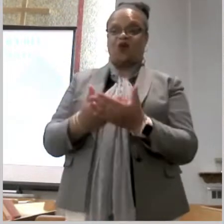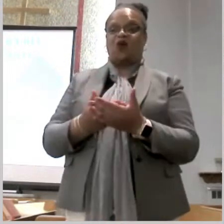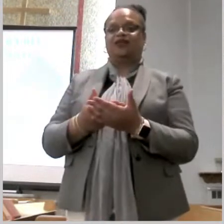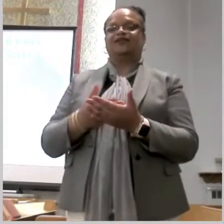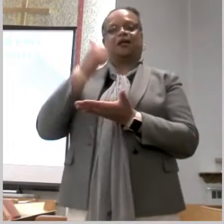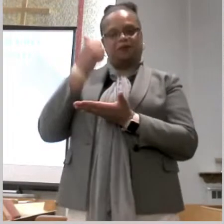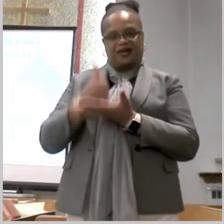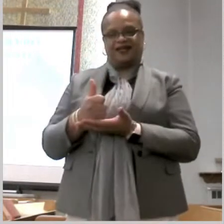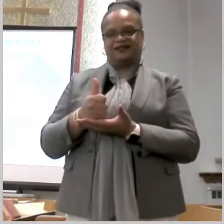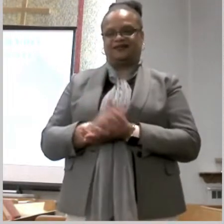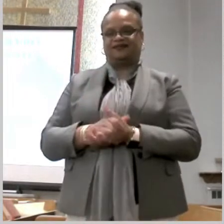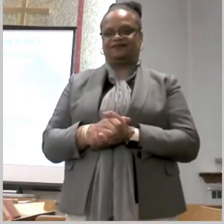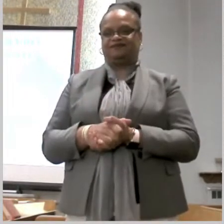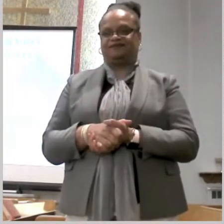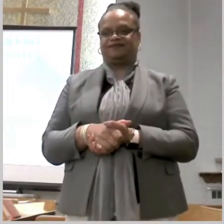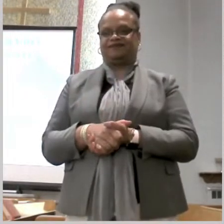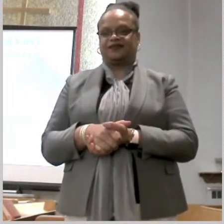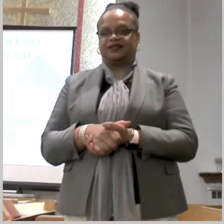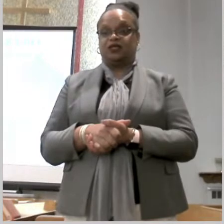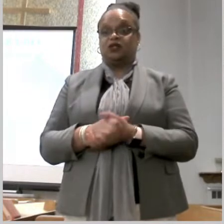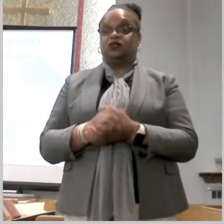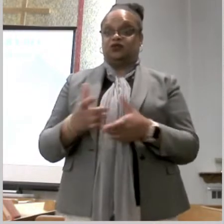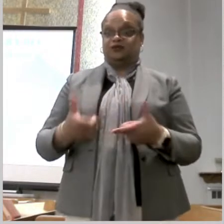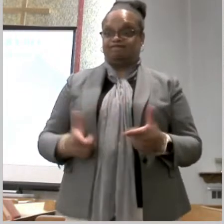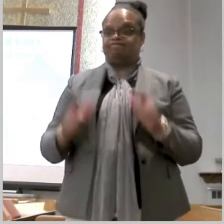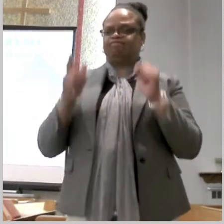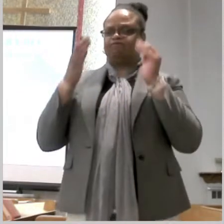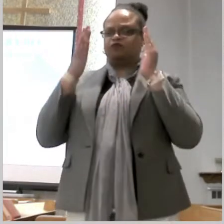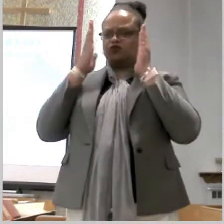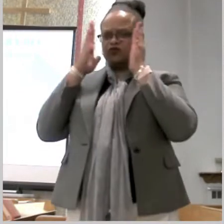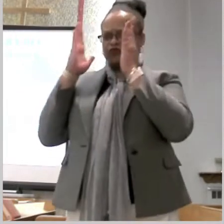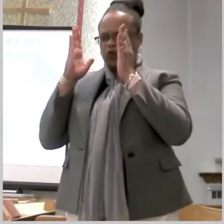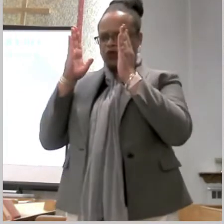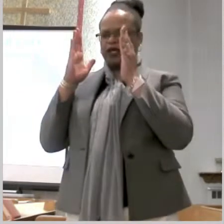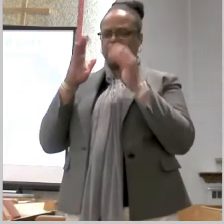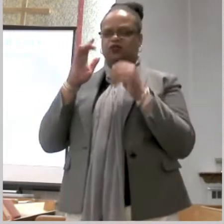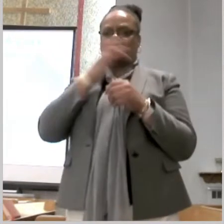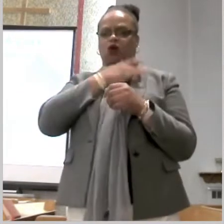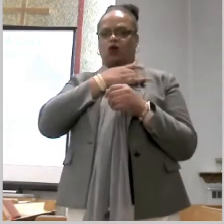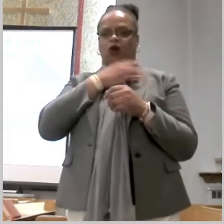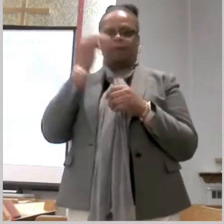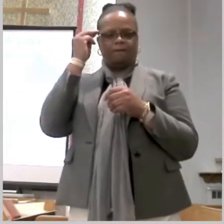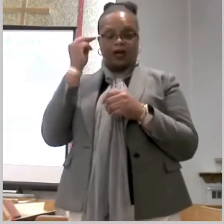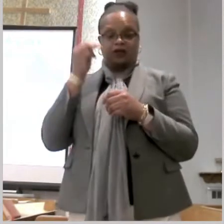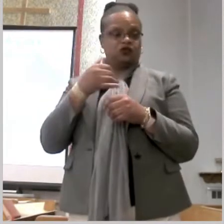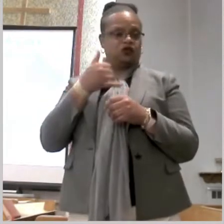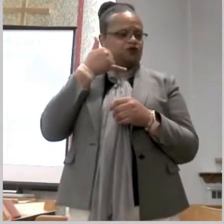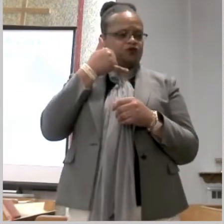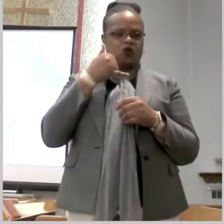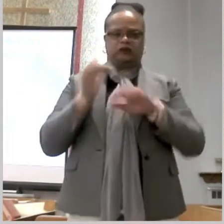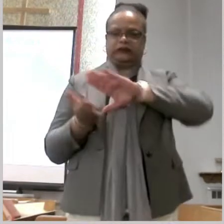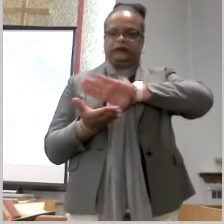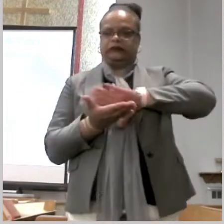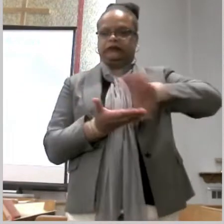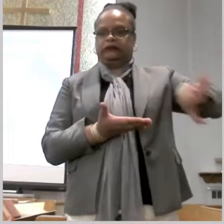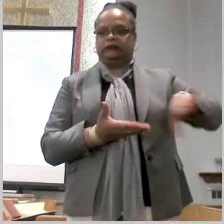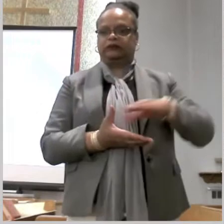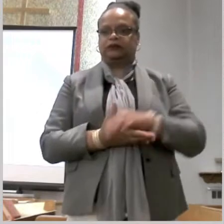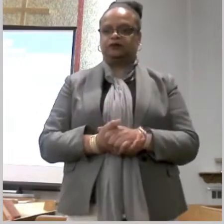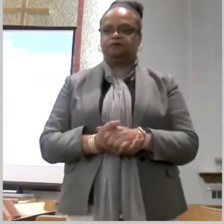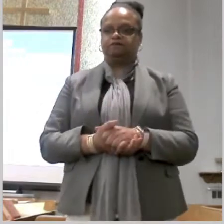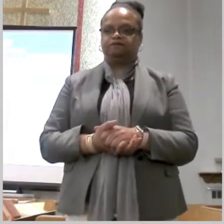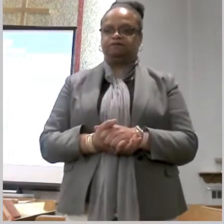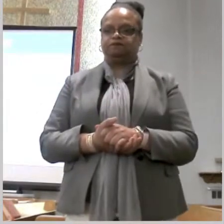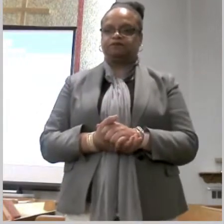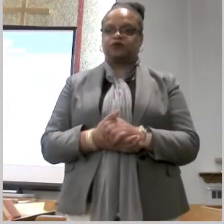amen. Amen. All right. So let's focus our hearts and minds. Let's put away any phones or put them on vibrate so we can focus at this